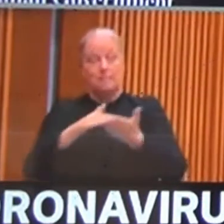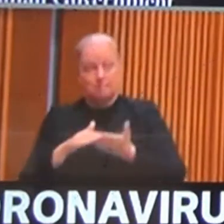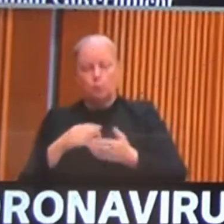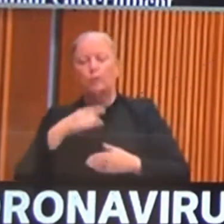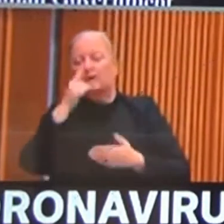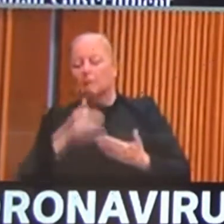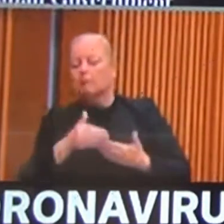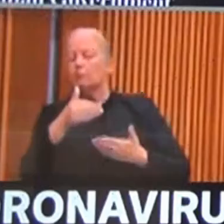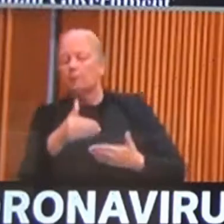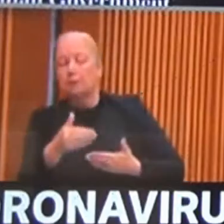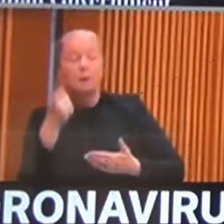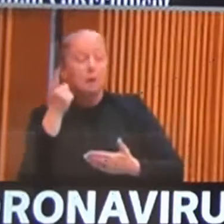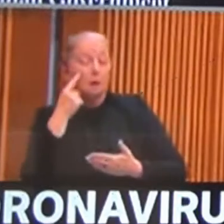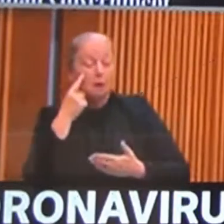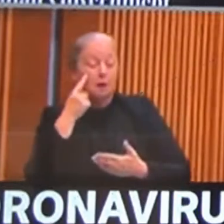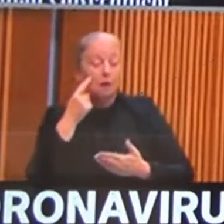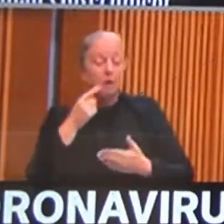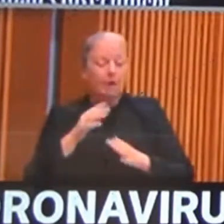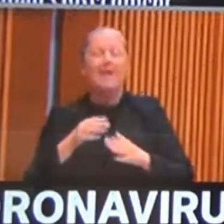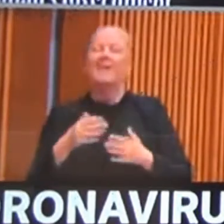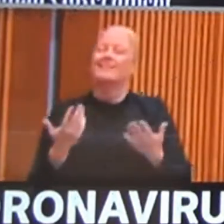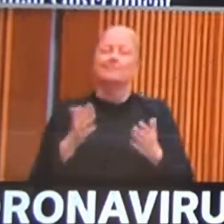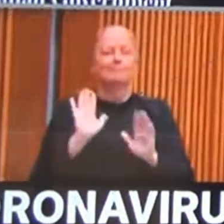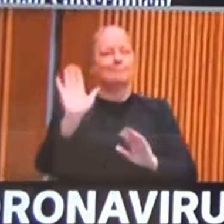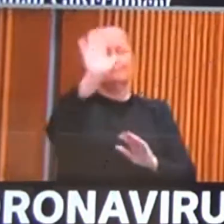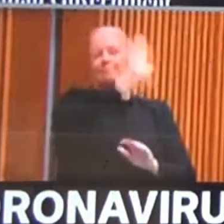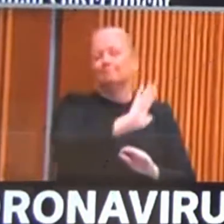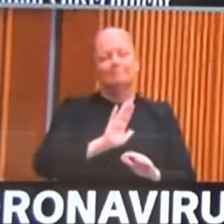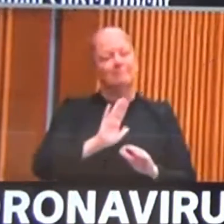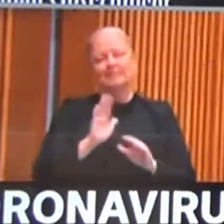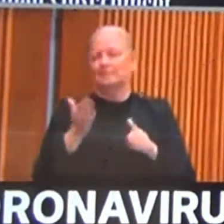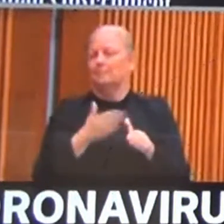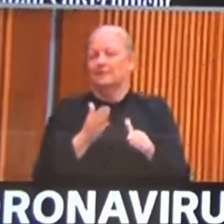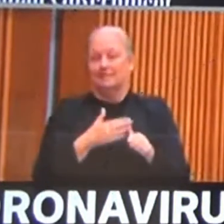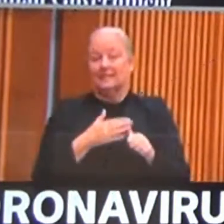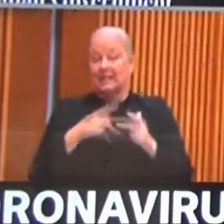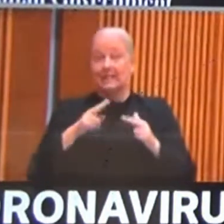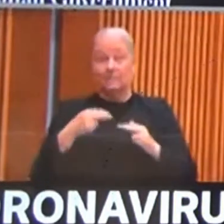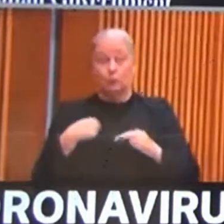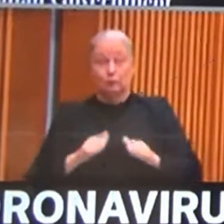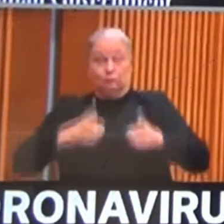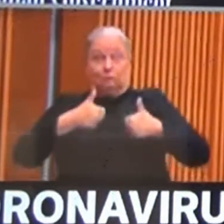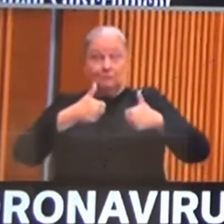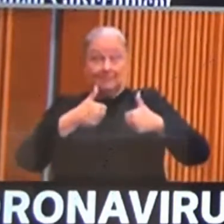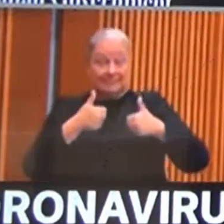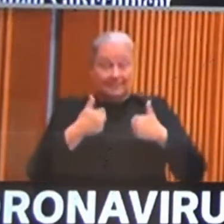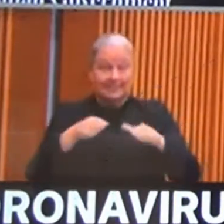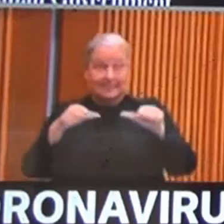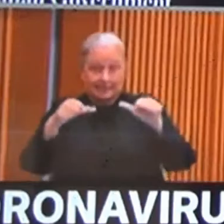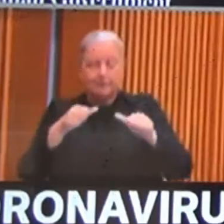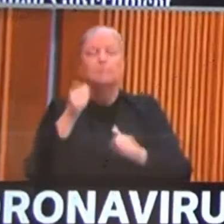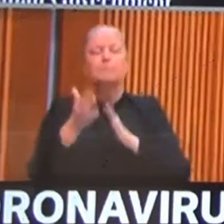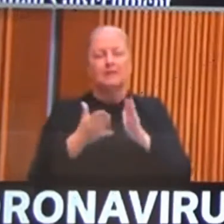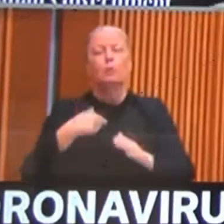measure and a jurisdiction by jurisdiction basis. So the more successful we are now, the earlier is the